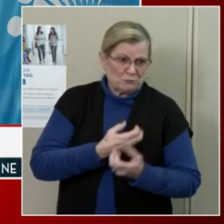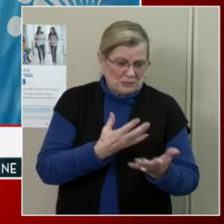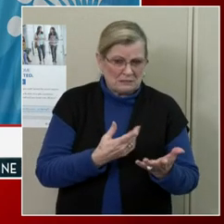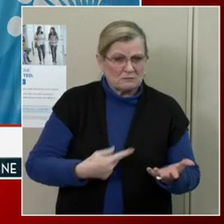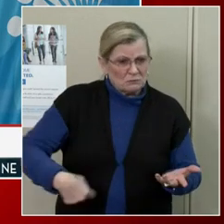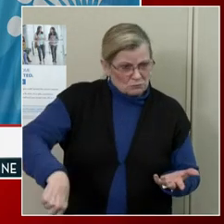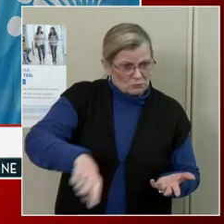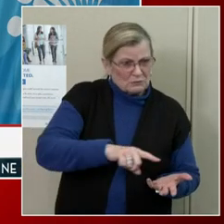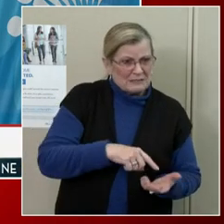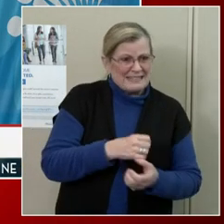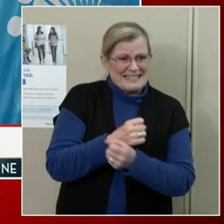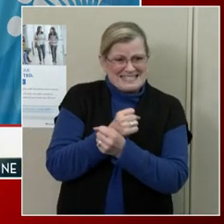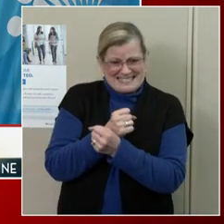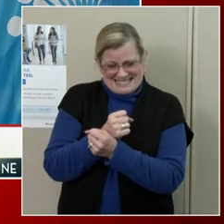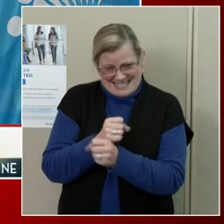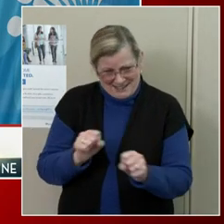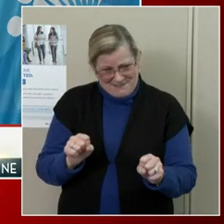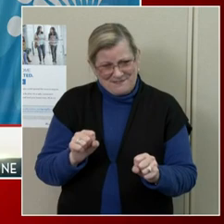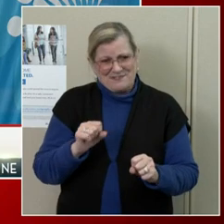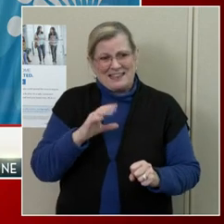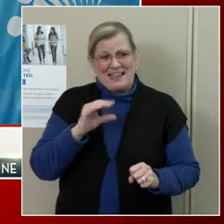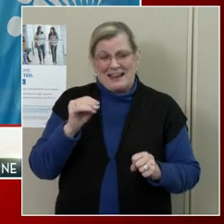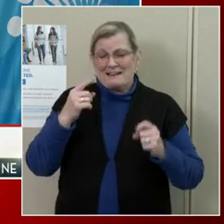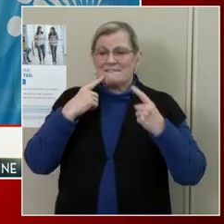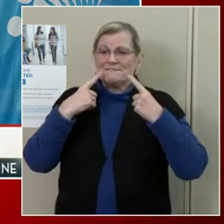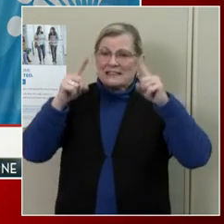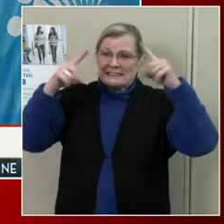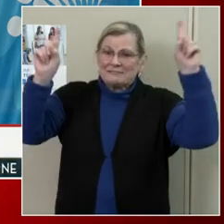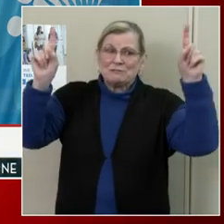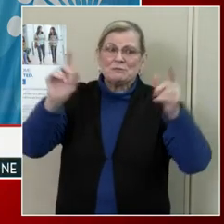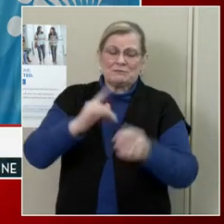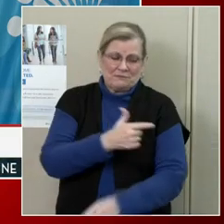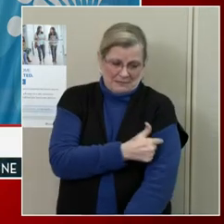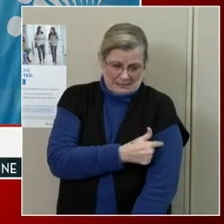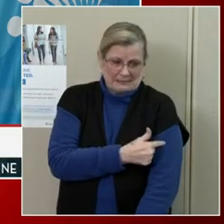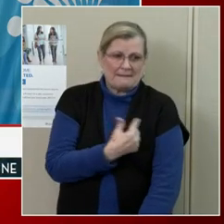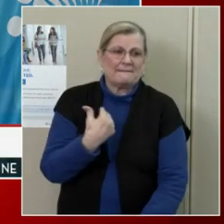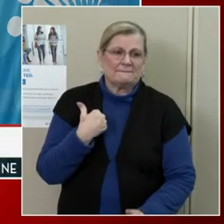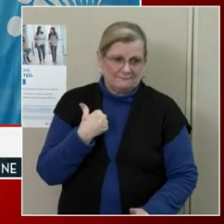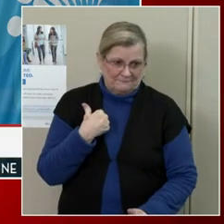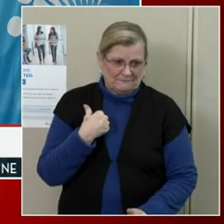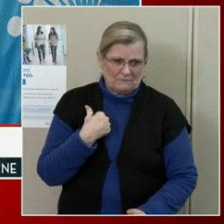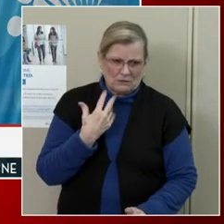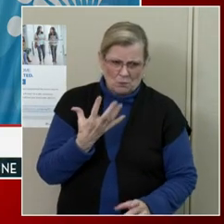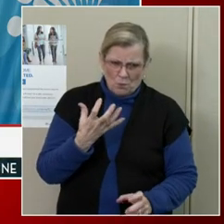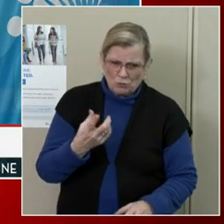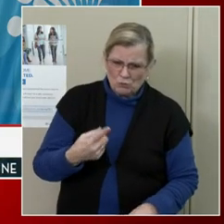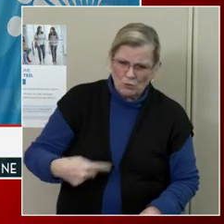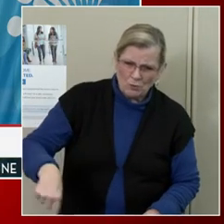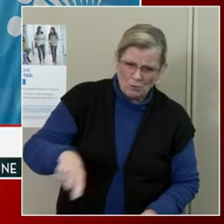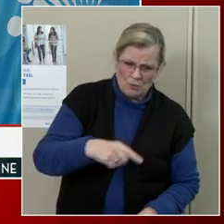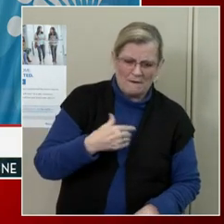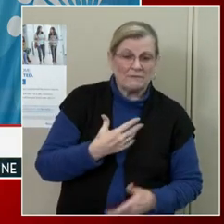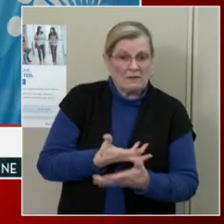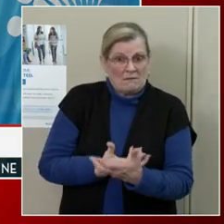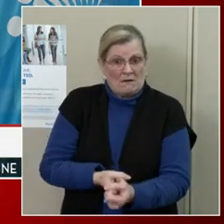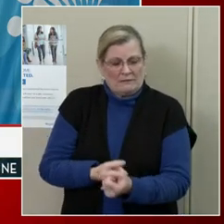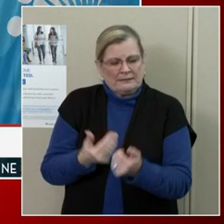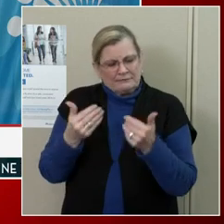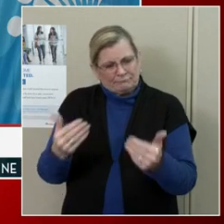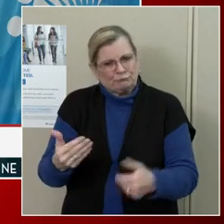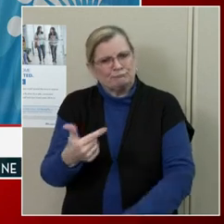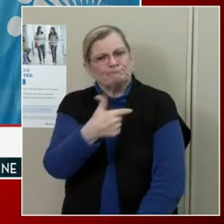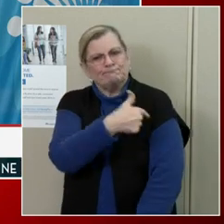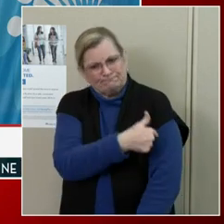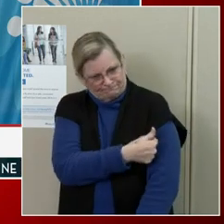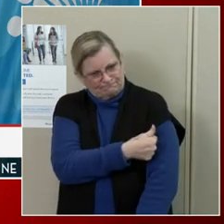effective vaccine, that when it's your turn to get vaccinated, we want you to have confidence in the vaccine. I have had many